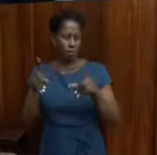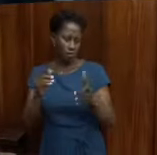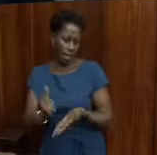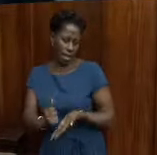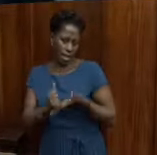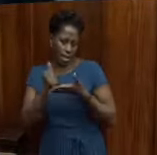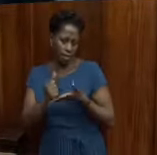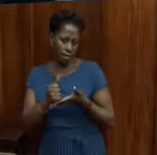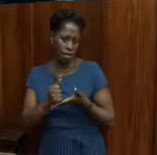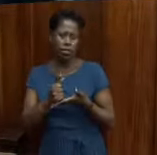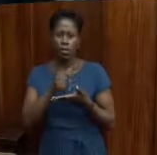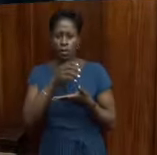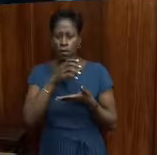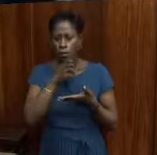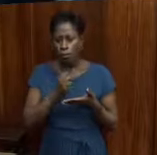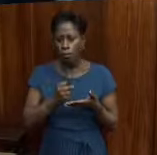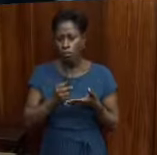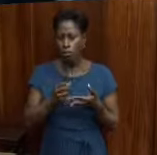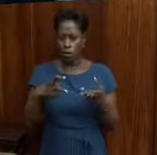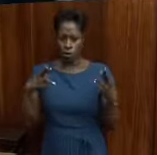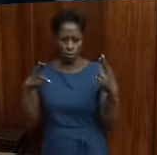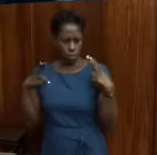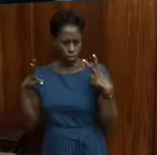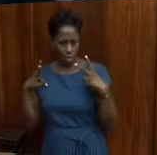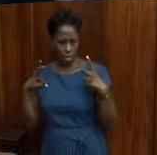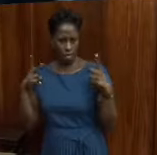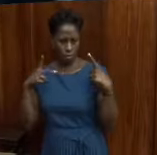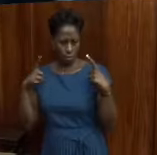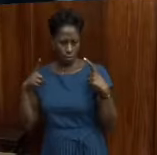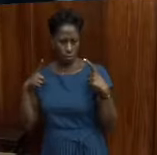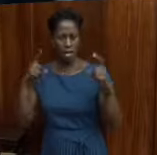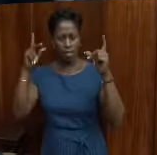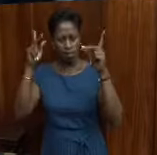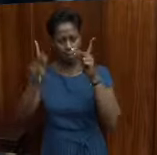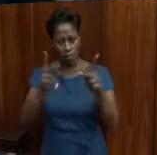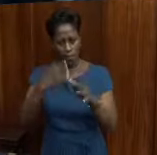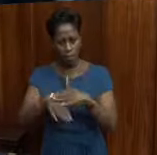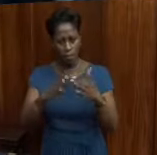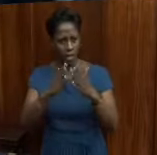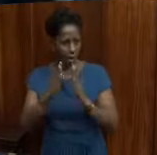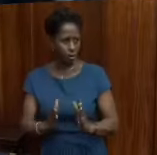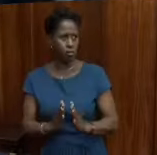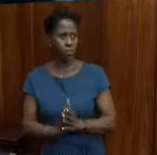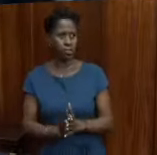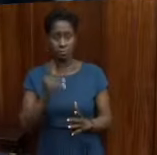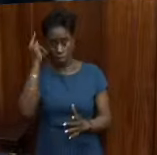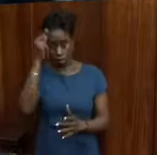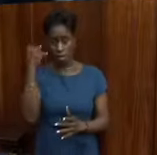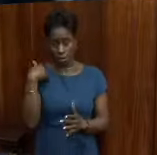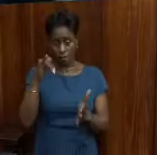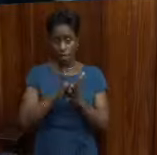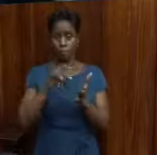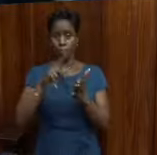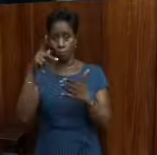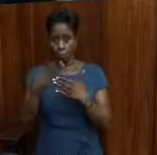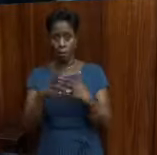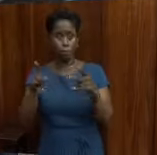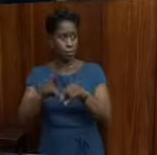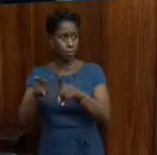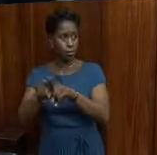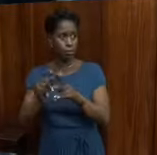services offered by the program has increased substantially since its inception. Mr. Speaker, an evaluation